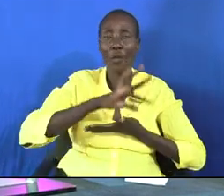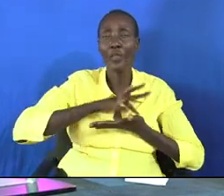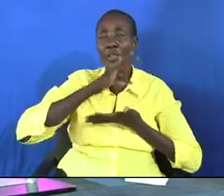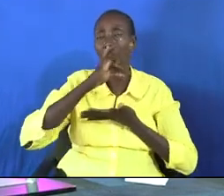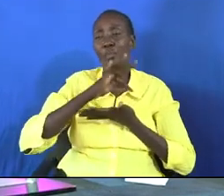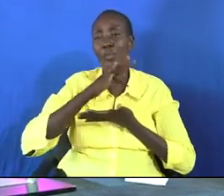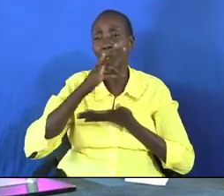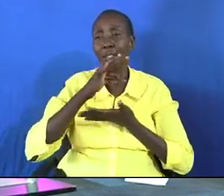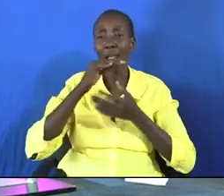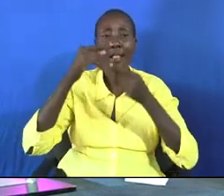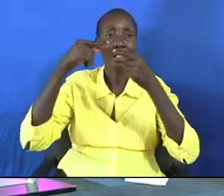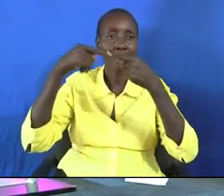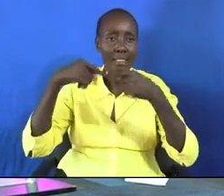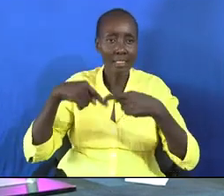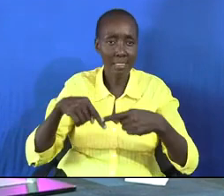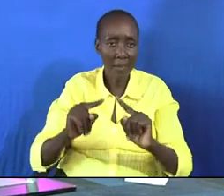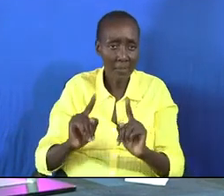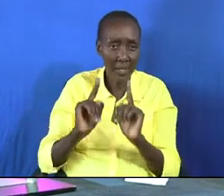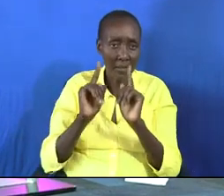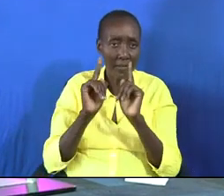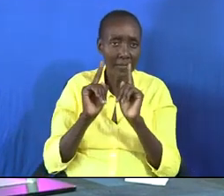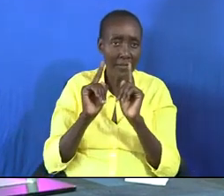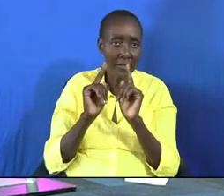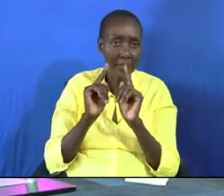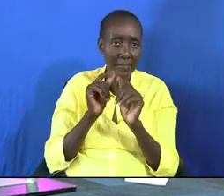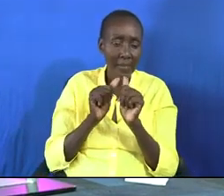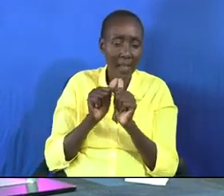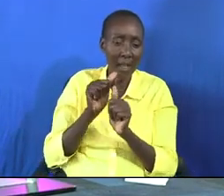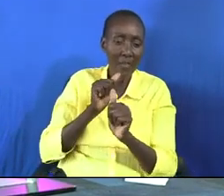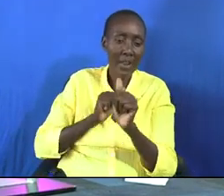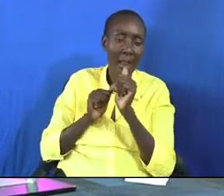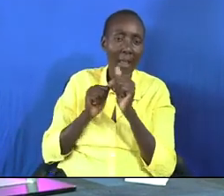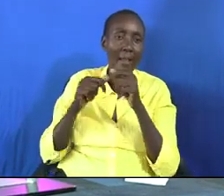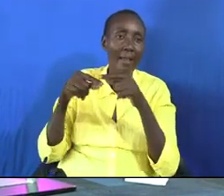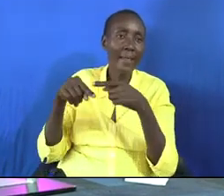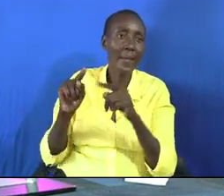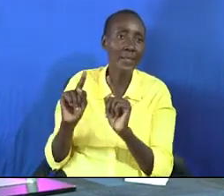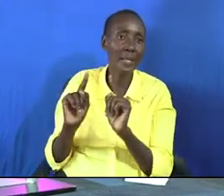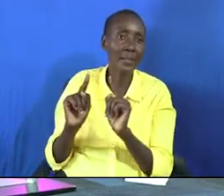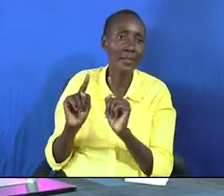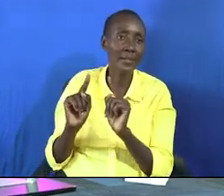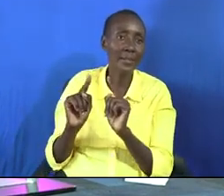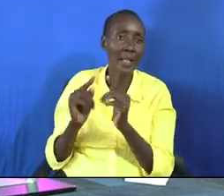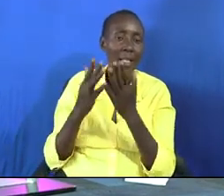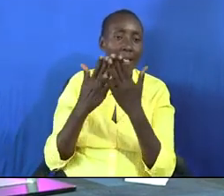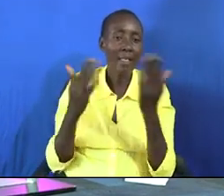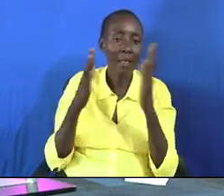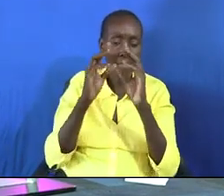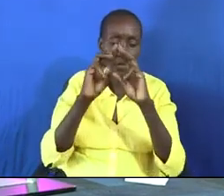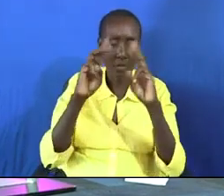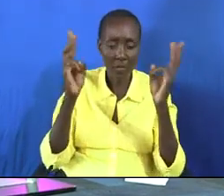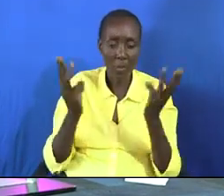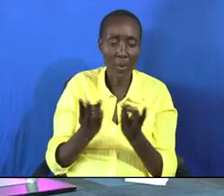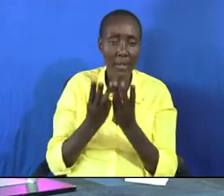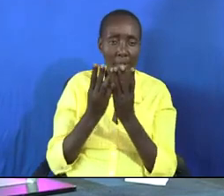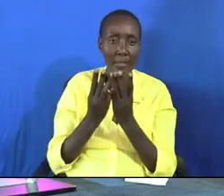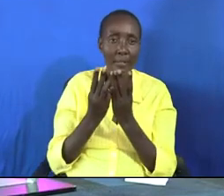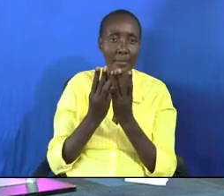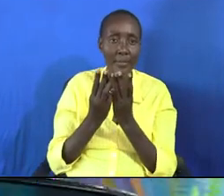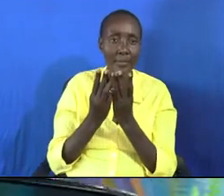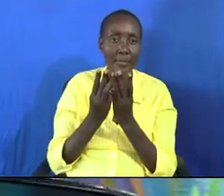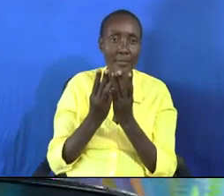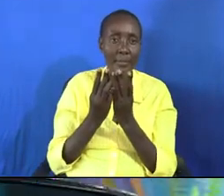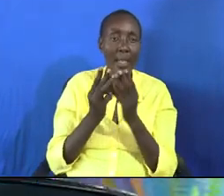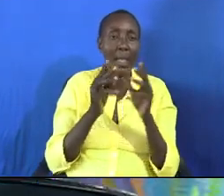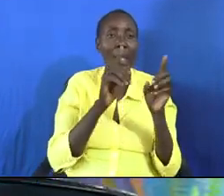Spirit, who have denied themselves the things of this world,